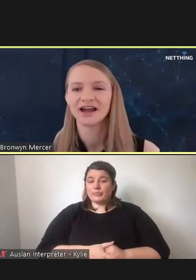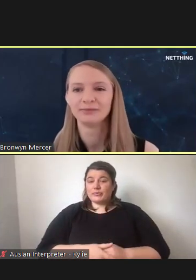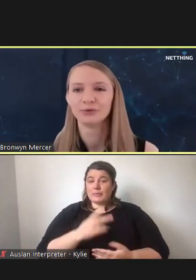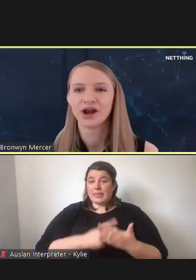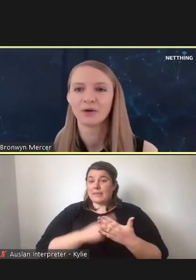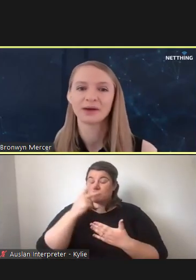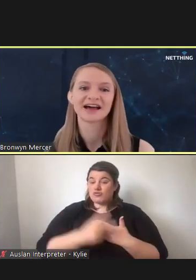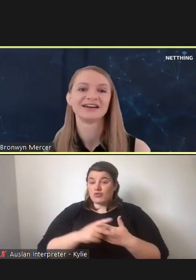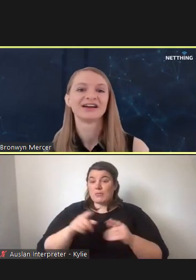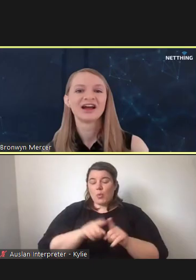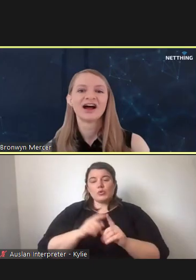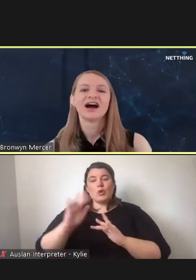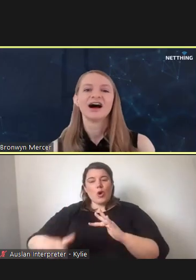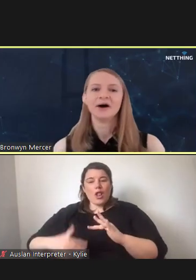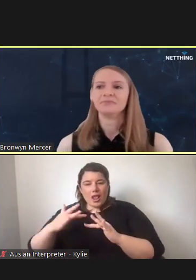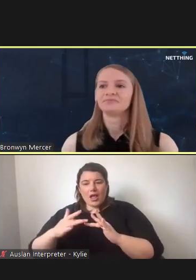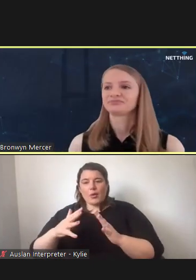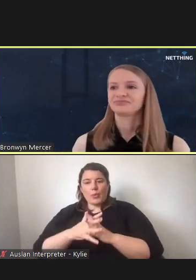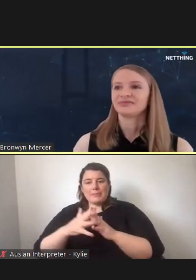all available on our website.